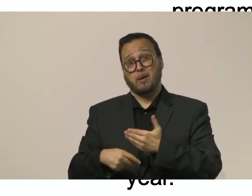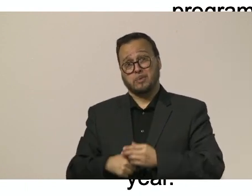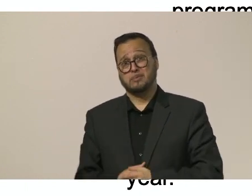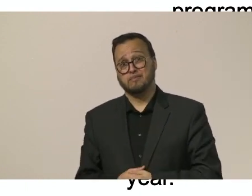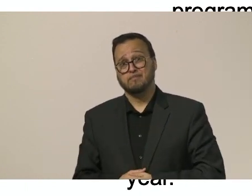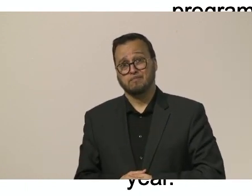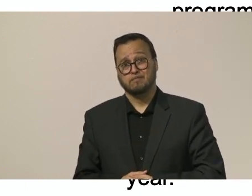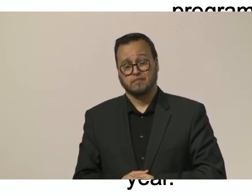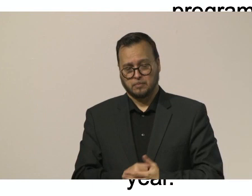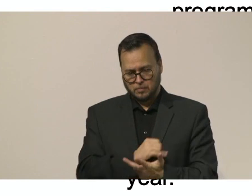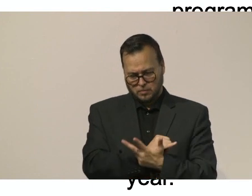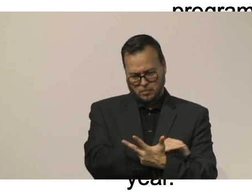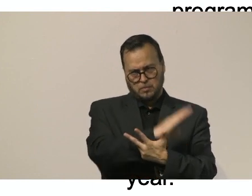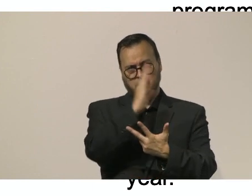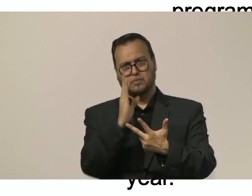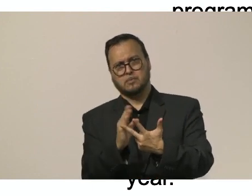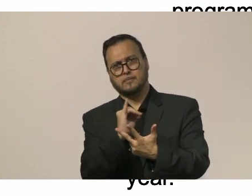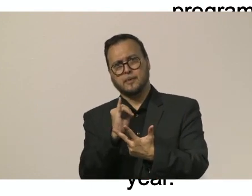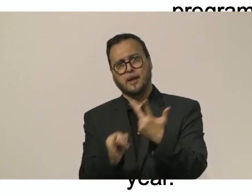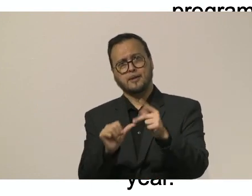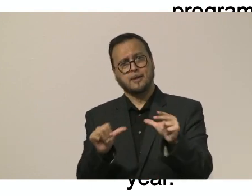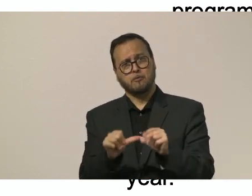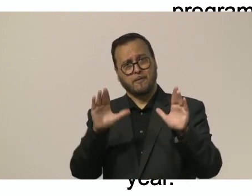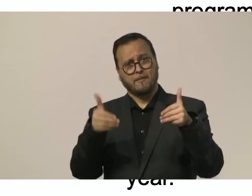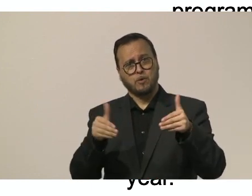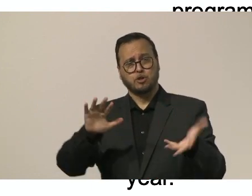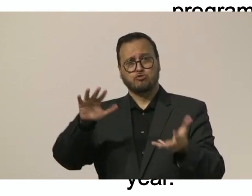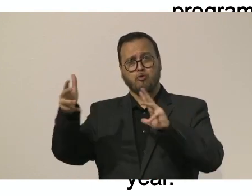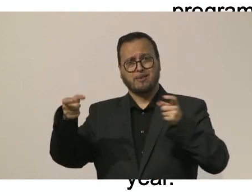The last area of focus, crisis management,